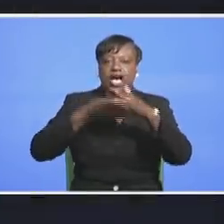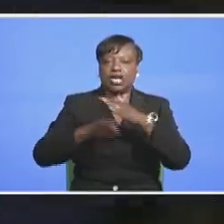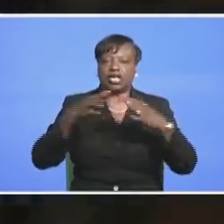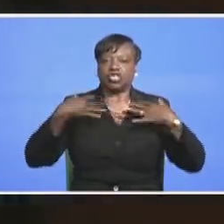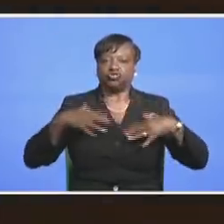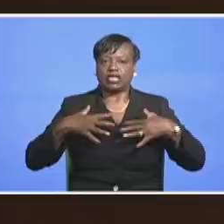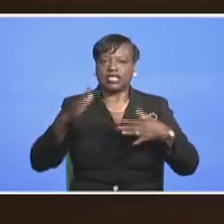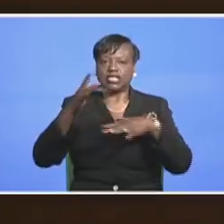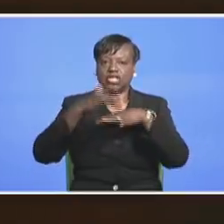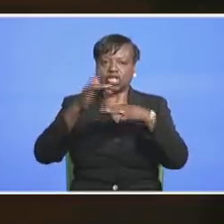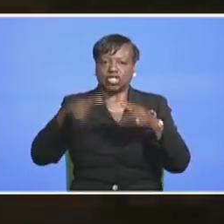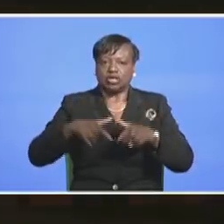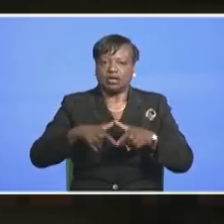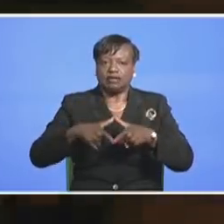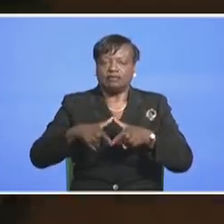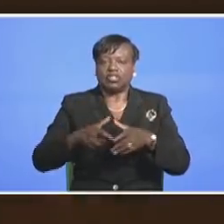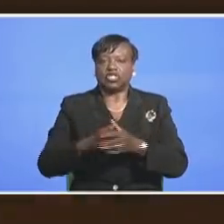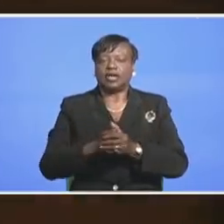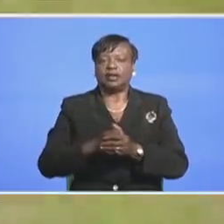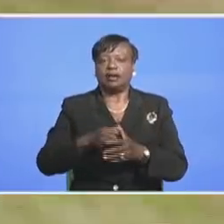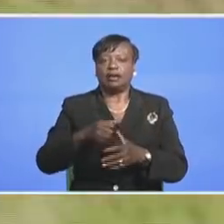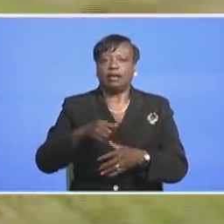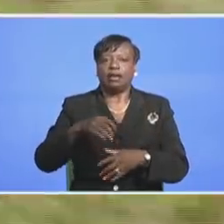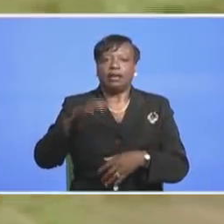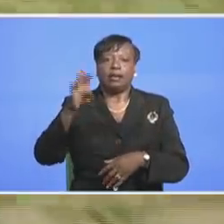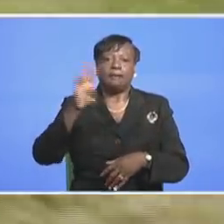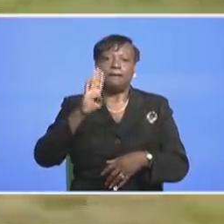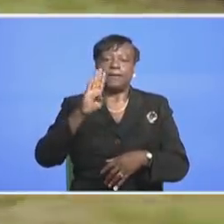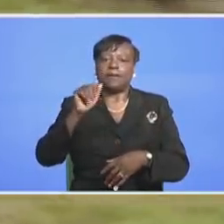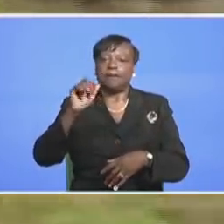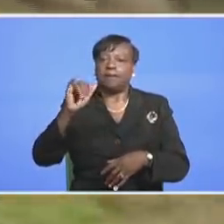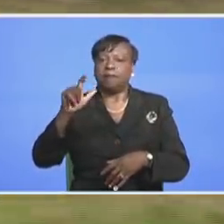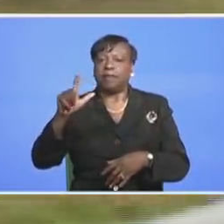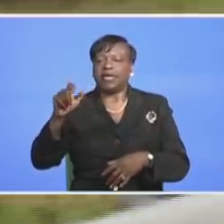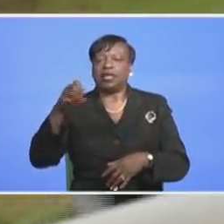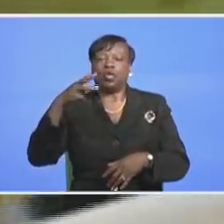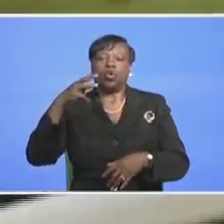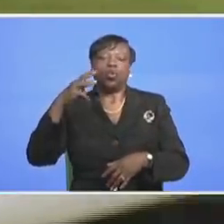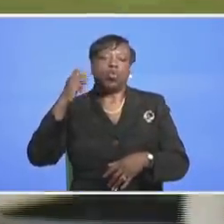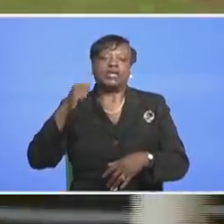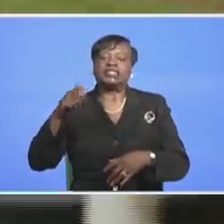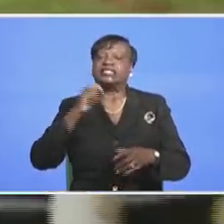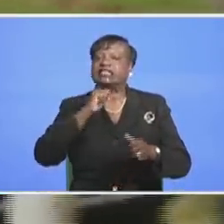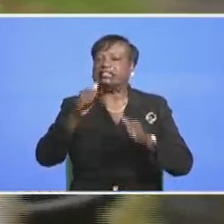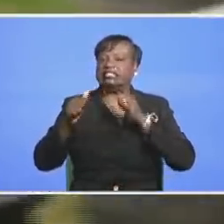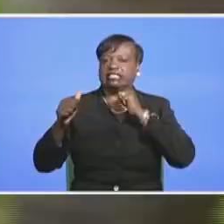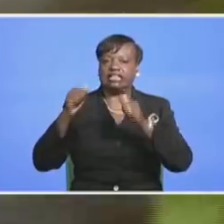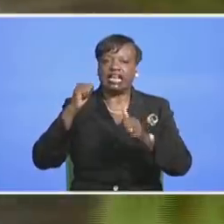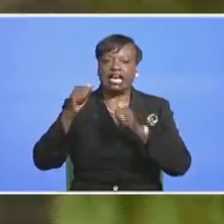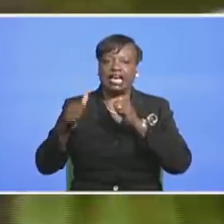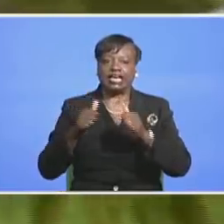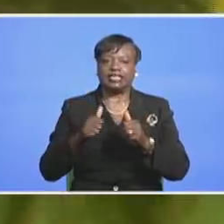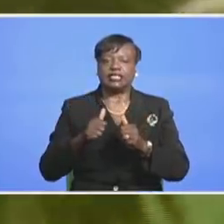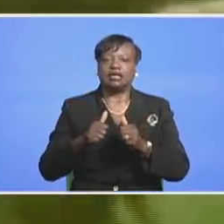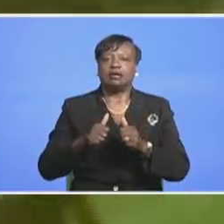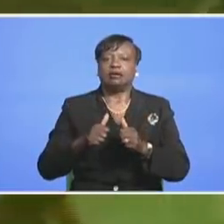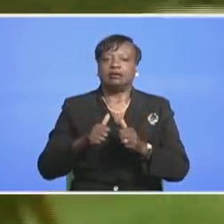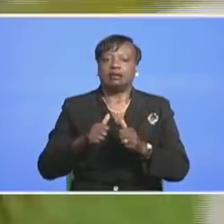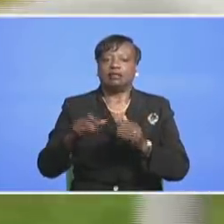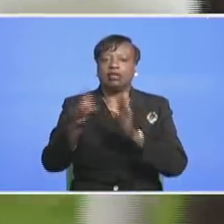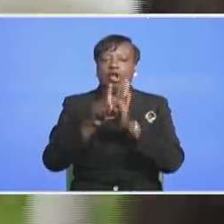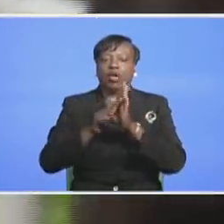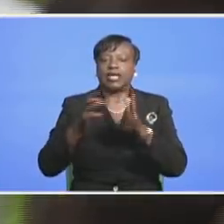her genitals. Bail was also denied, and Burrows was asked to apply for bail in the Supreme Court. His attorney told the court that Burrows